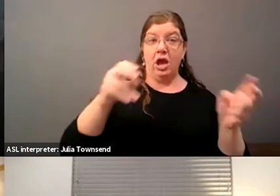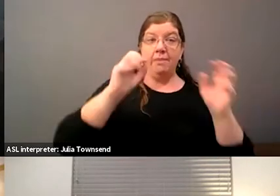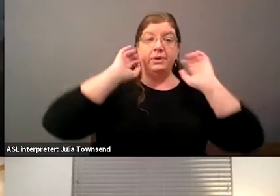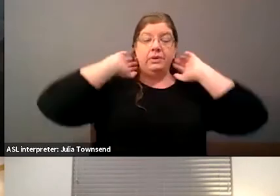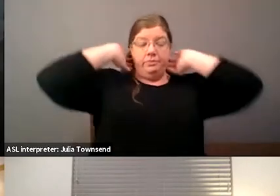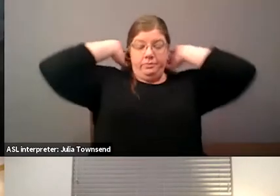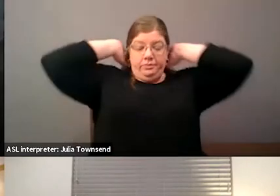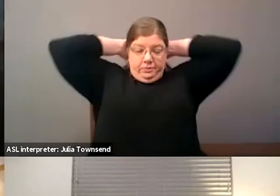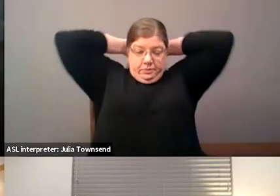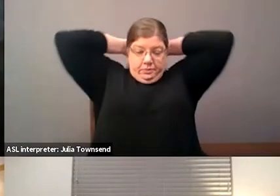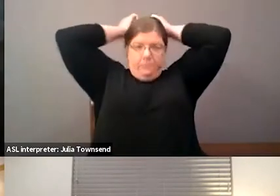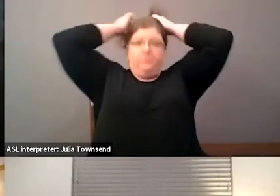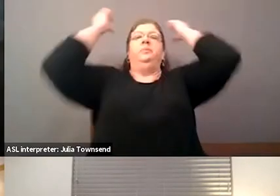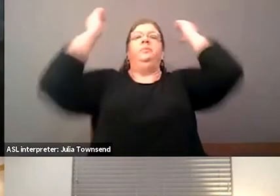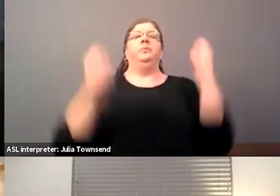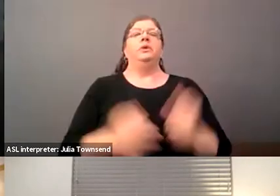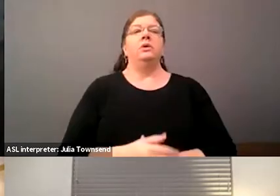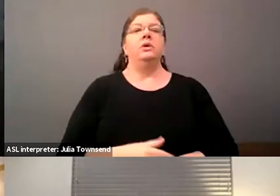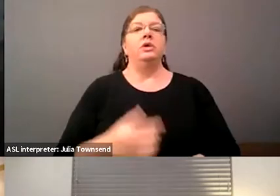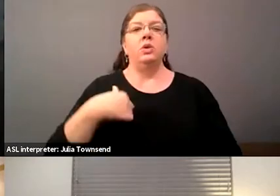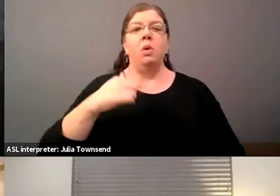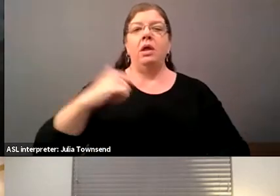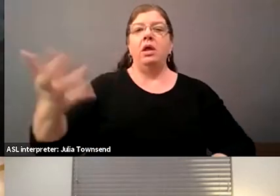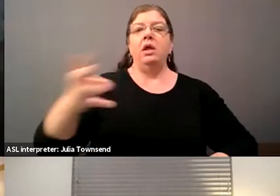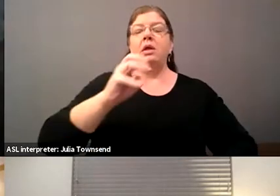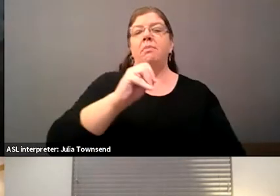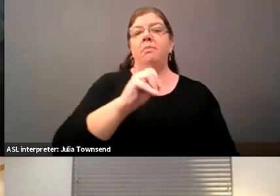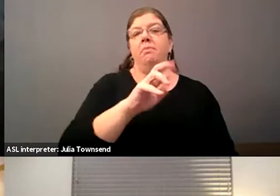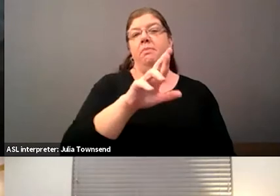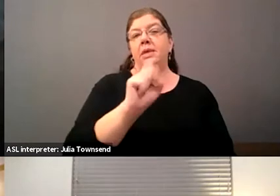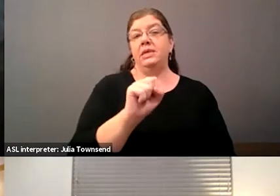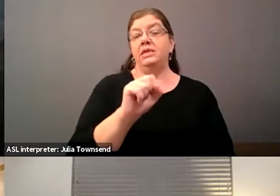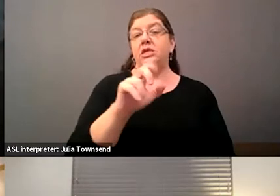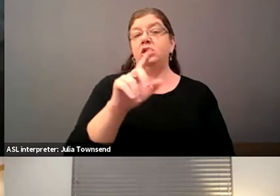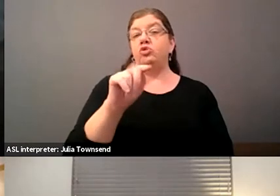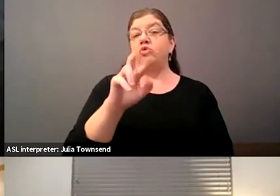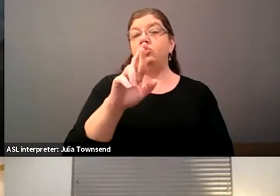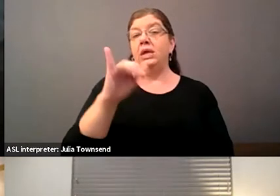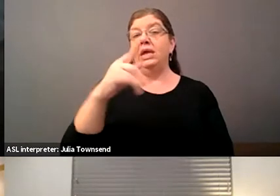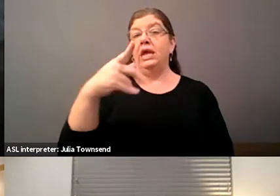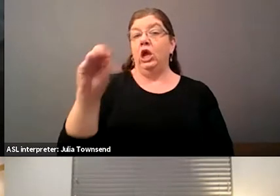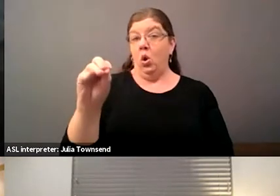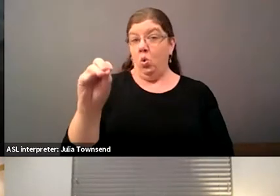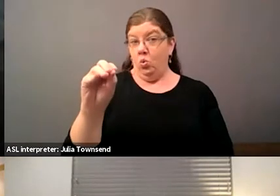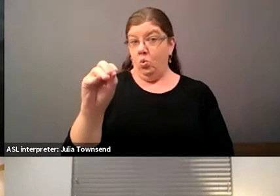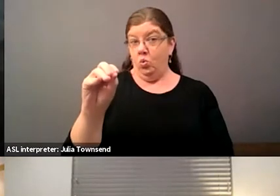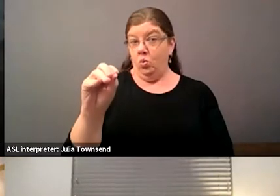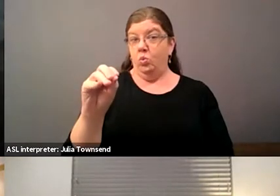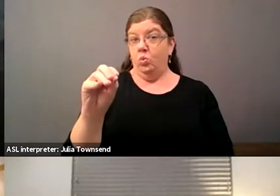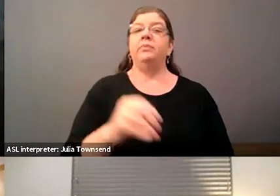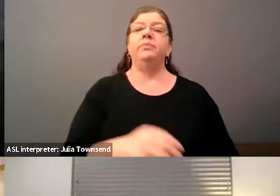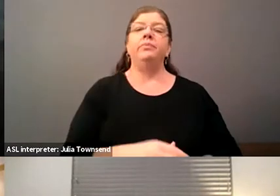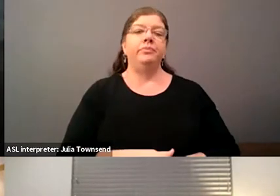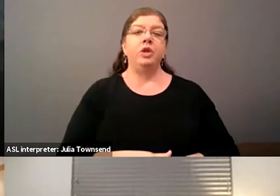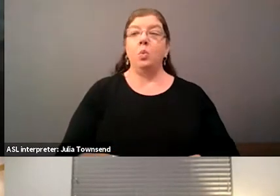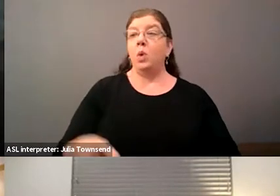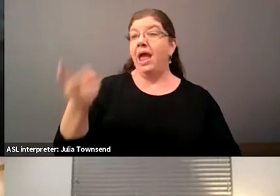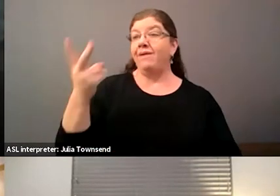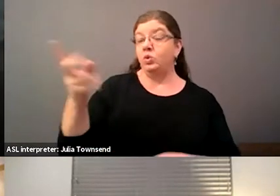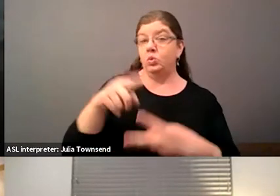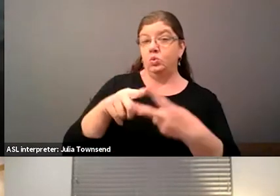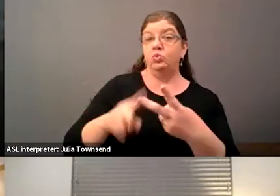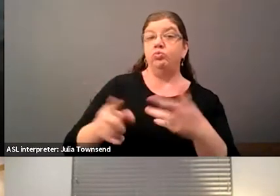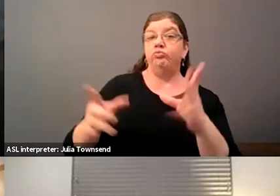report so i turn it over to miss trujillo thank you president for diaz we have two speakers for this